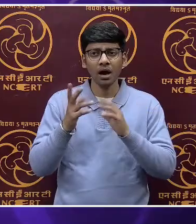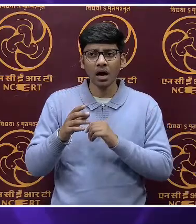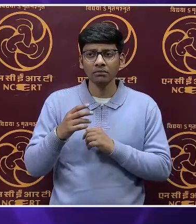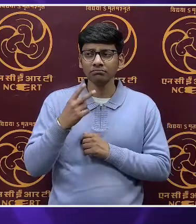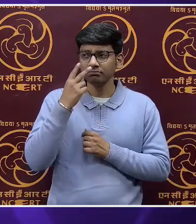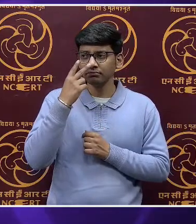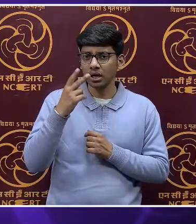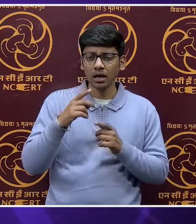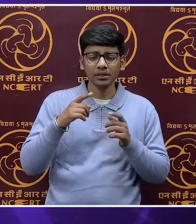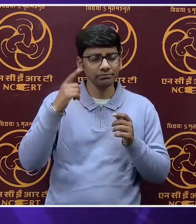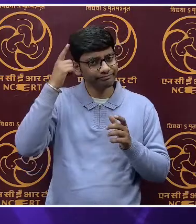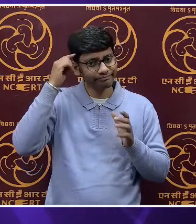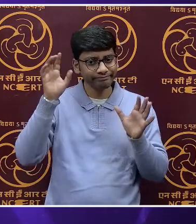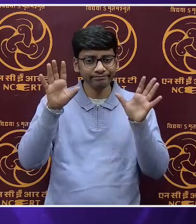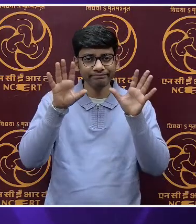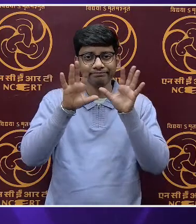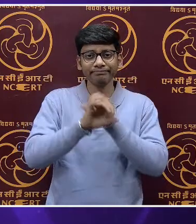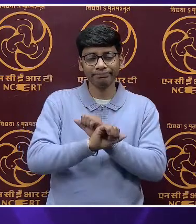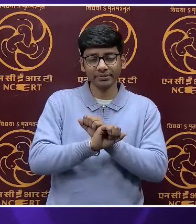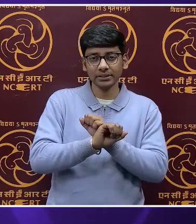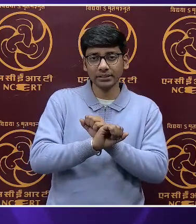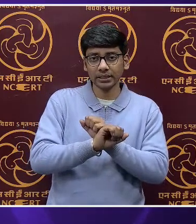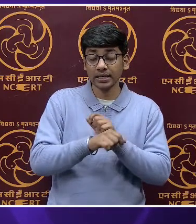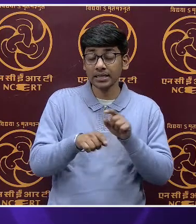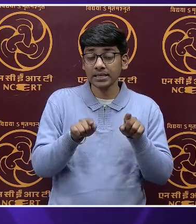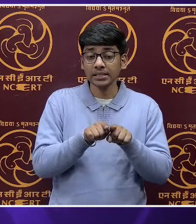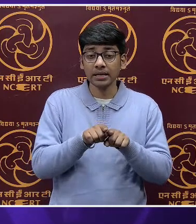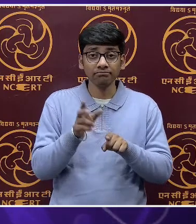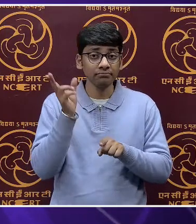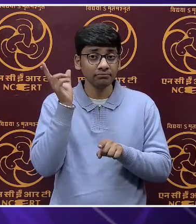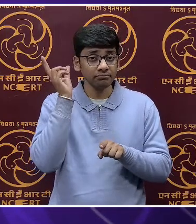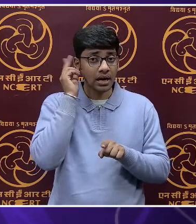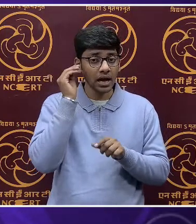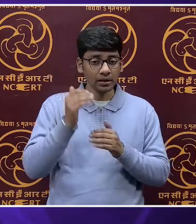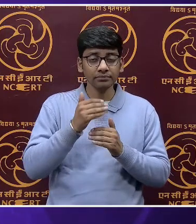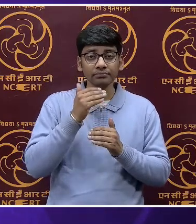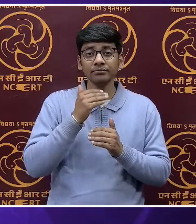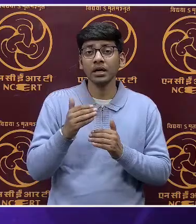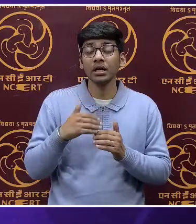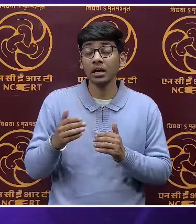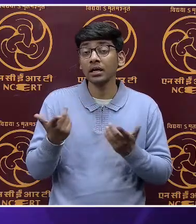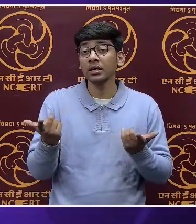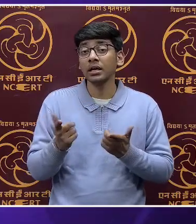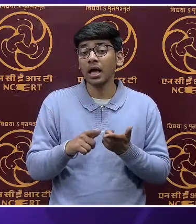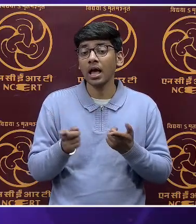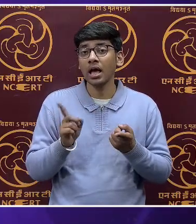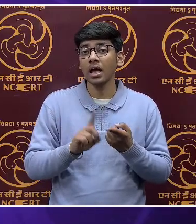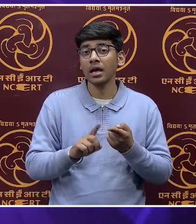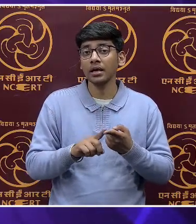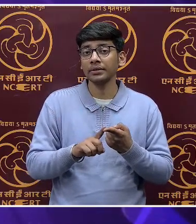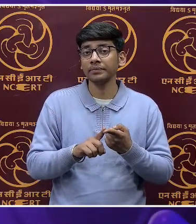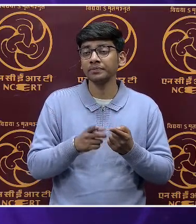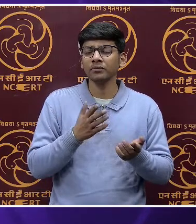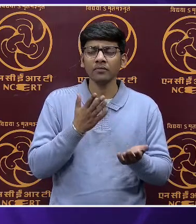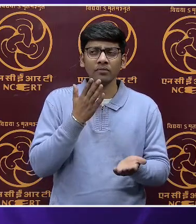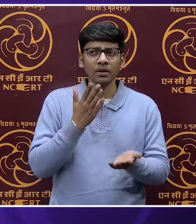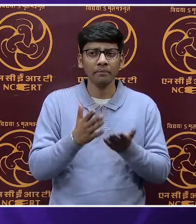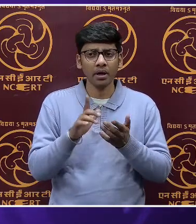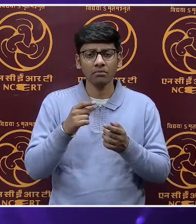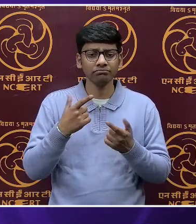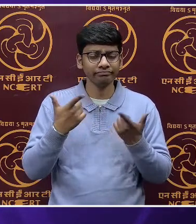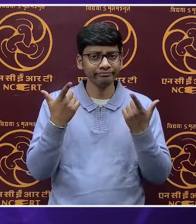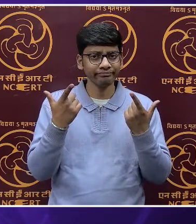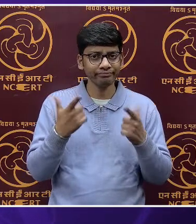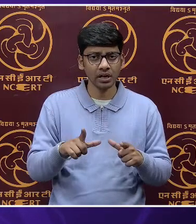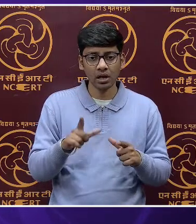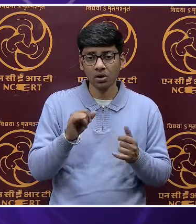here she was judging herself by the capacity of listening. Right? Let's move on and find out what happens. Does she completely loses the battle